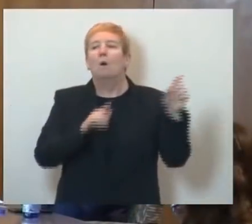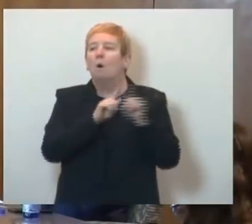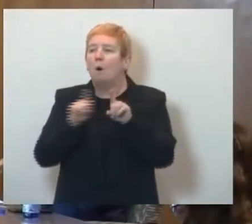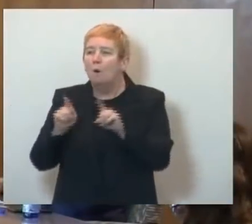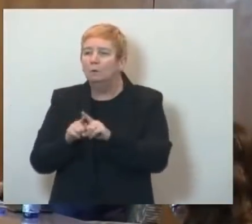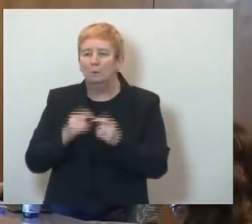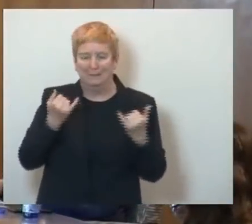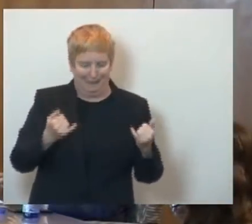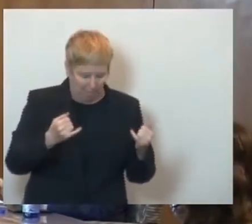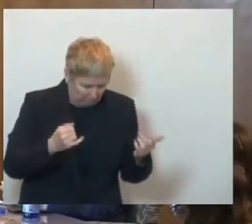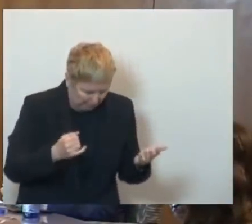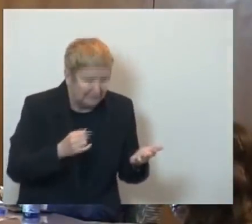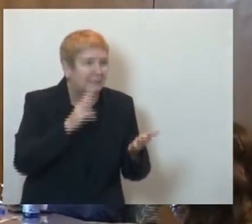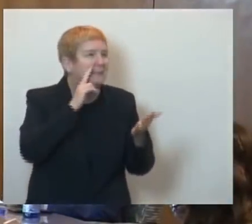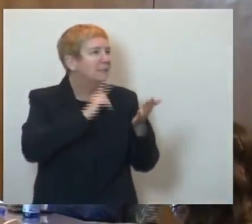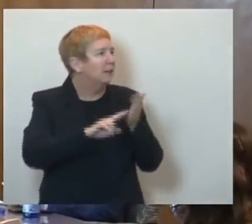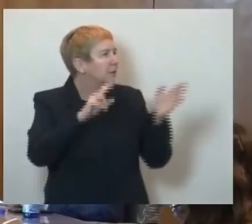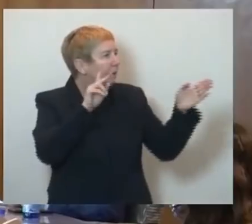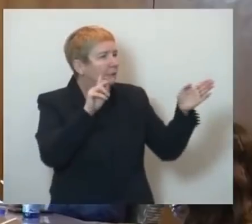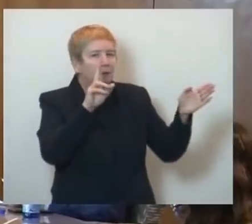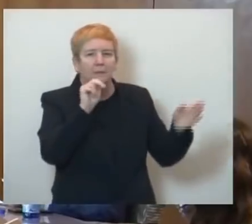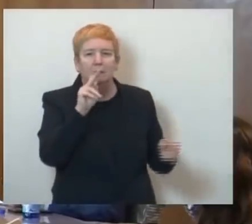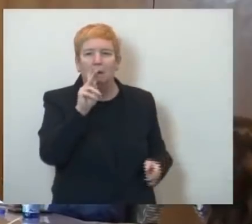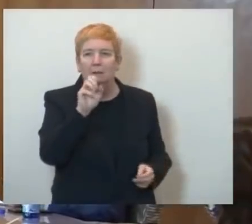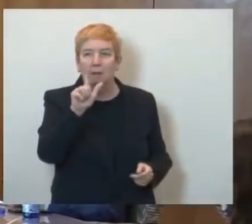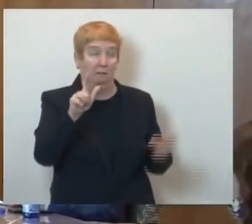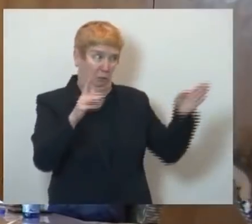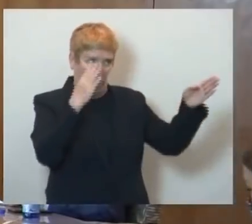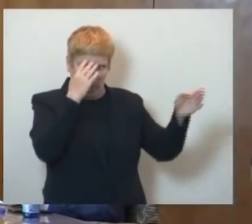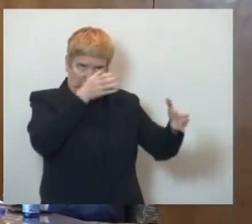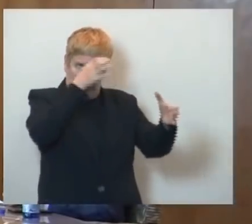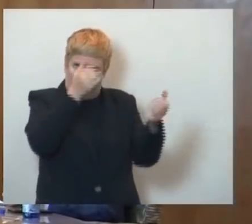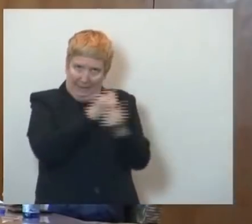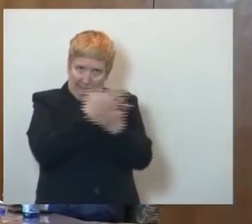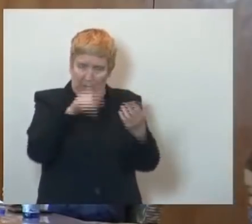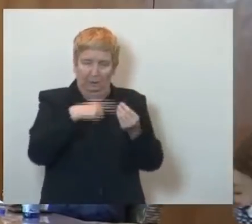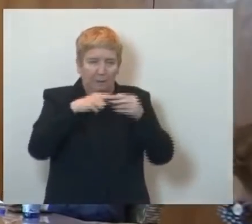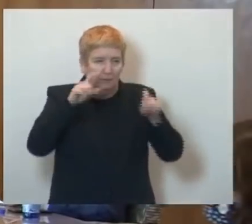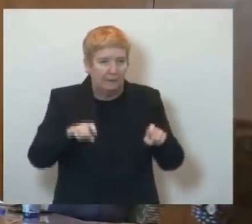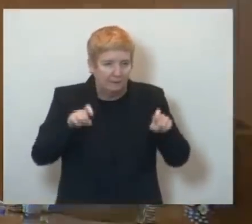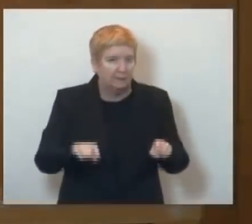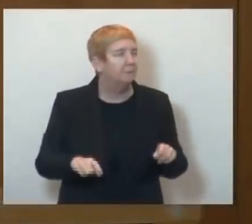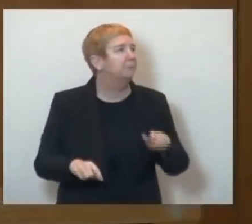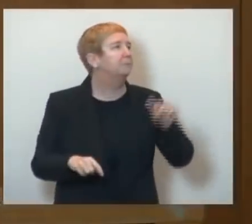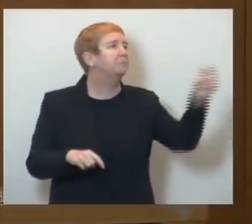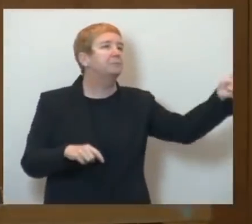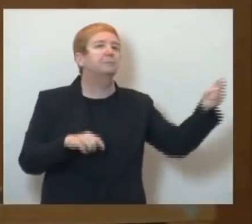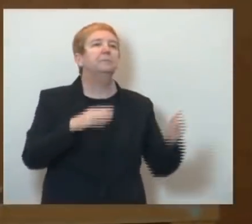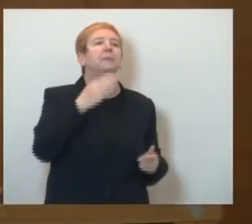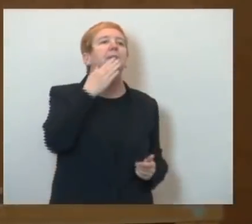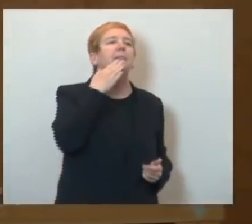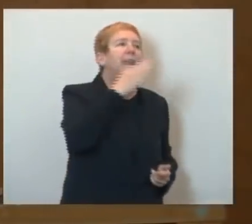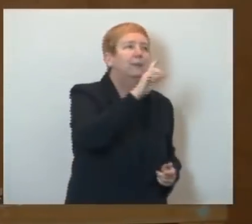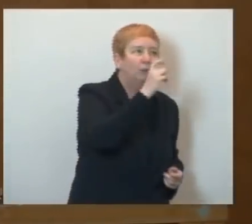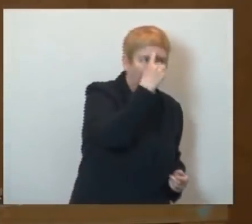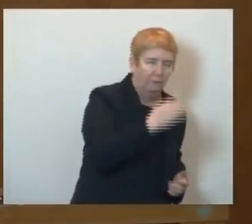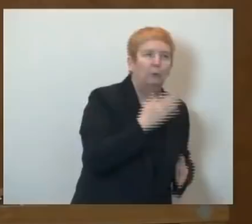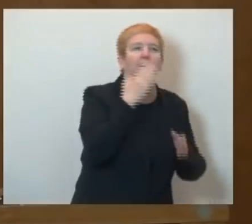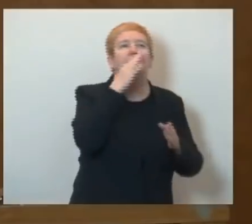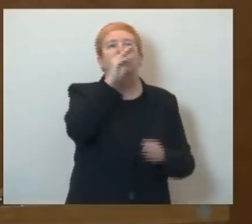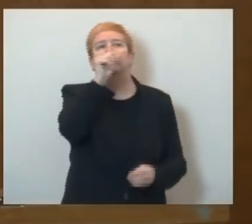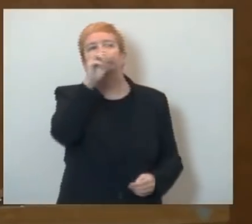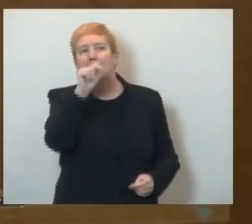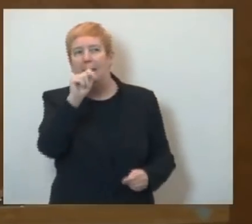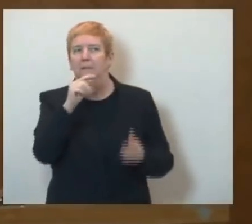Kunkel, who knows everything about testing. Thank you, Governor, thank you, Matt, for that question. I really appreciate the